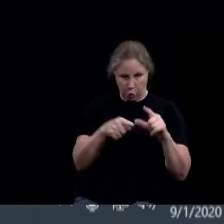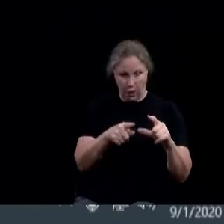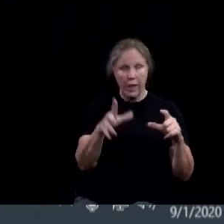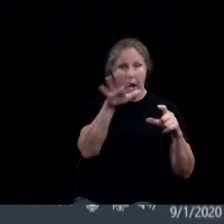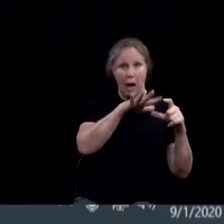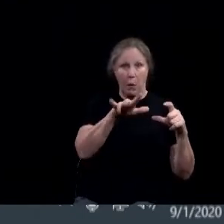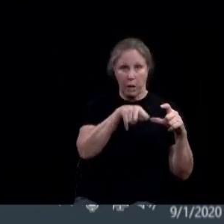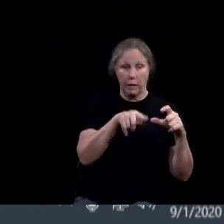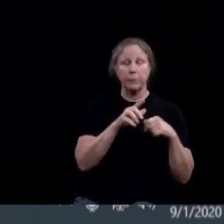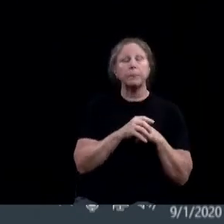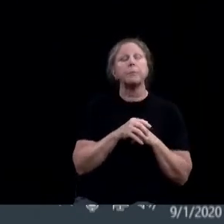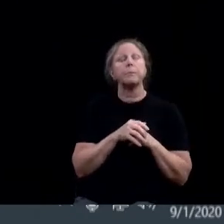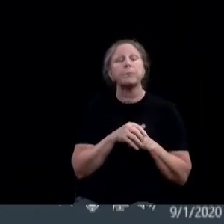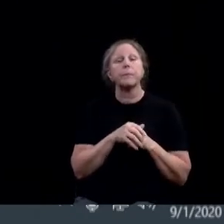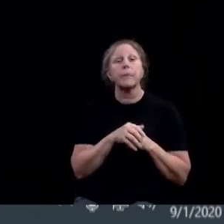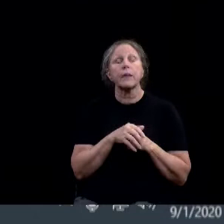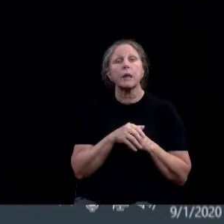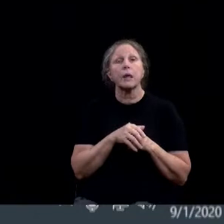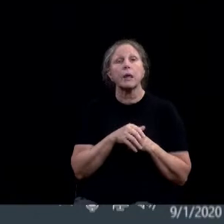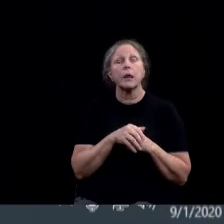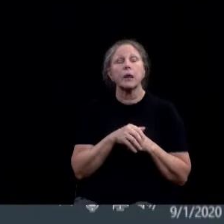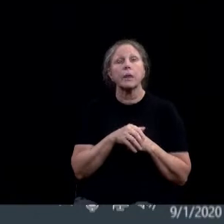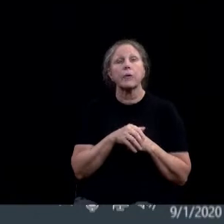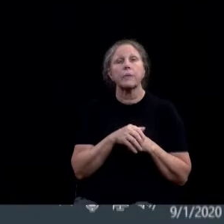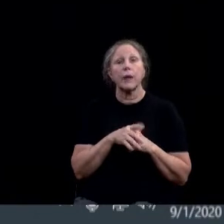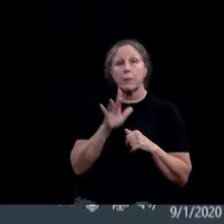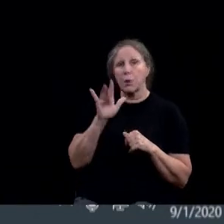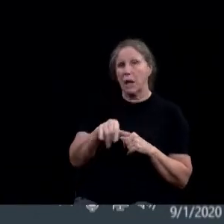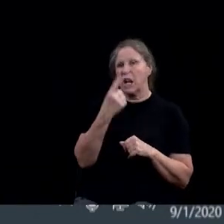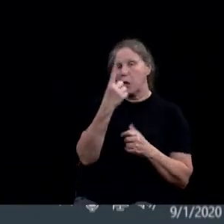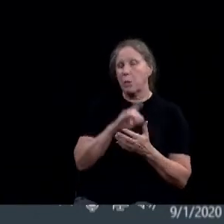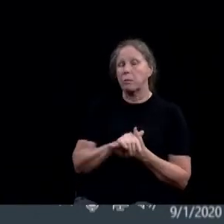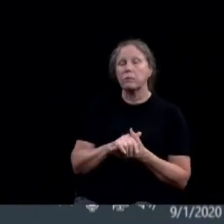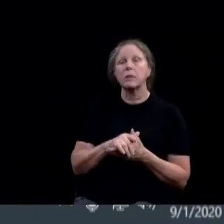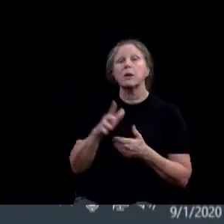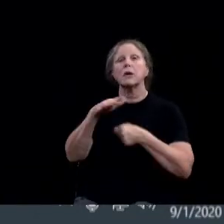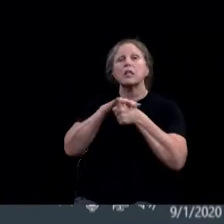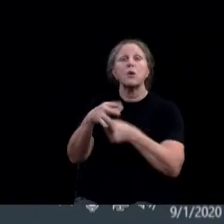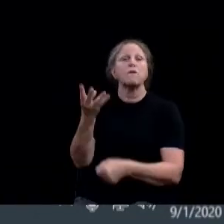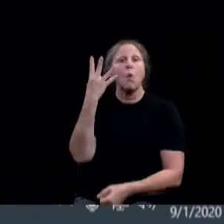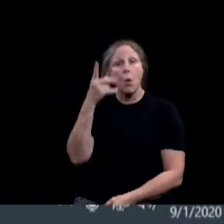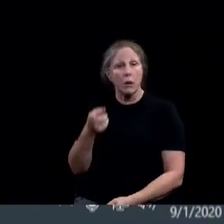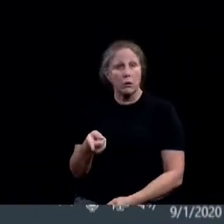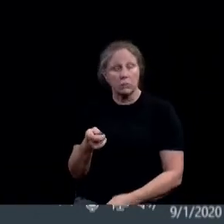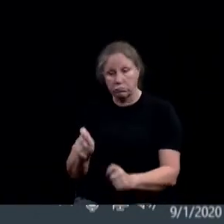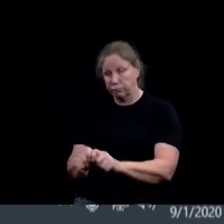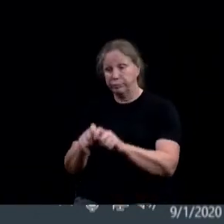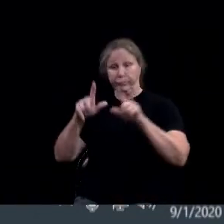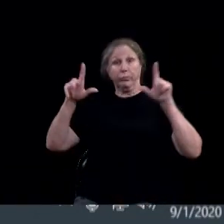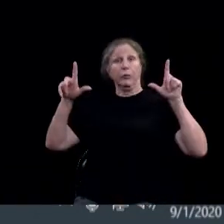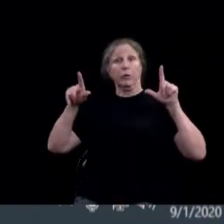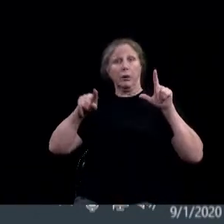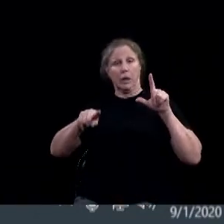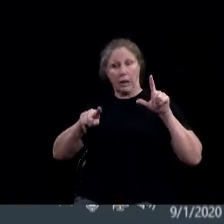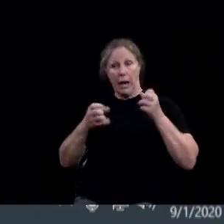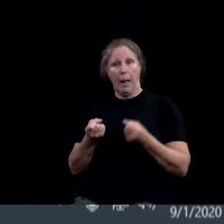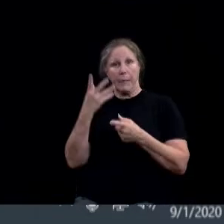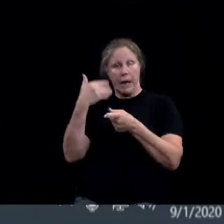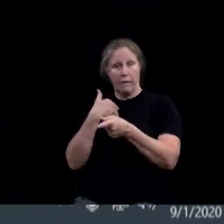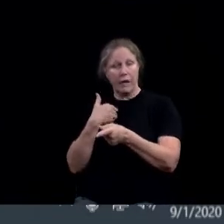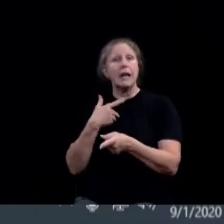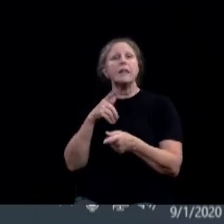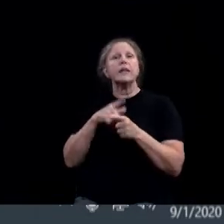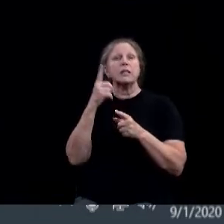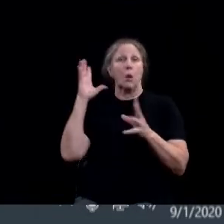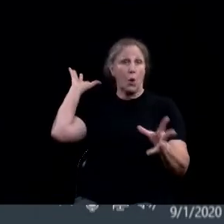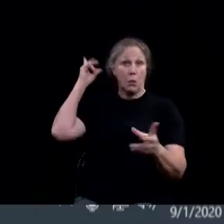I'll just click another one. Council District 4, you'll see the number of cases. Again, this is year to date. That's the filter that I have applied. If I were to change that to